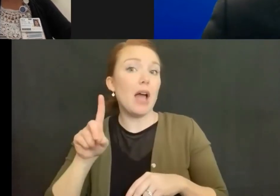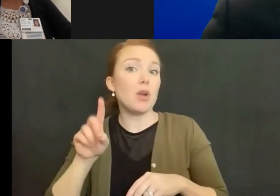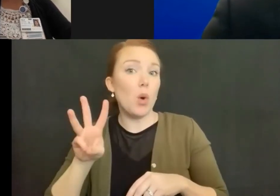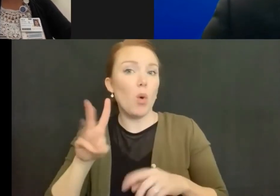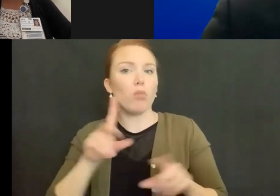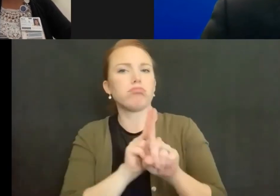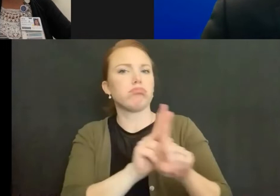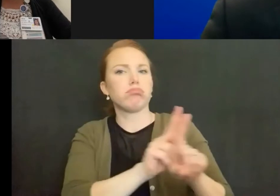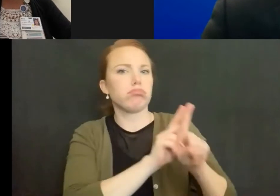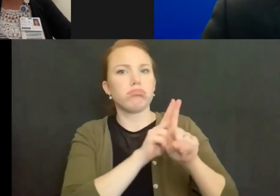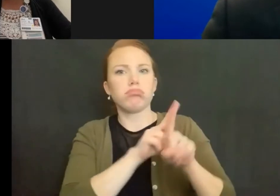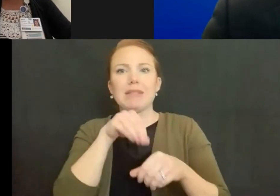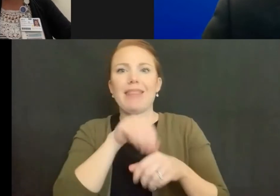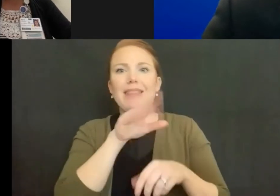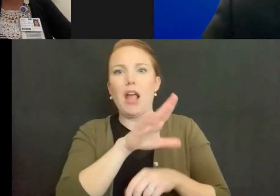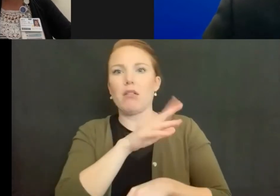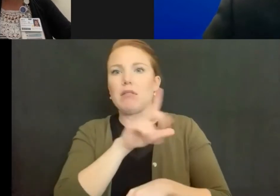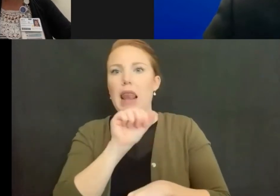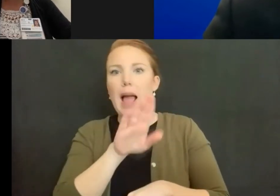Also, in your